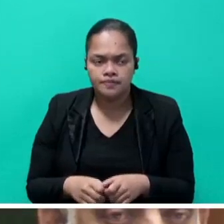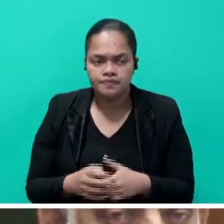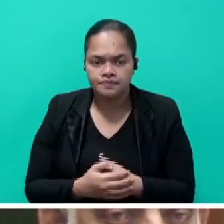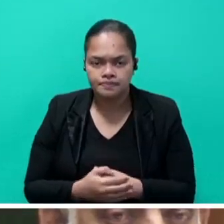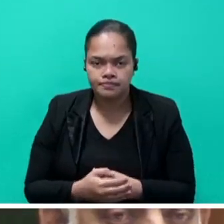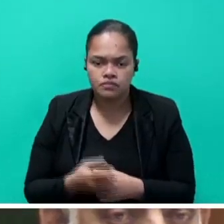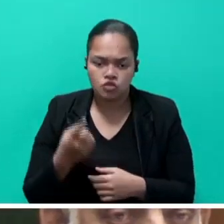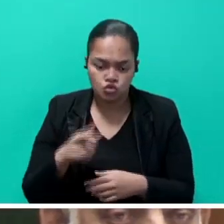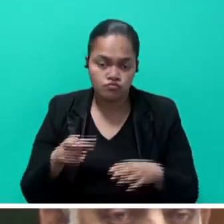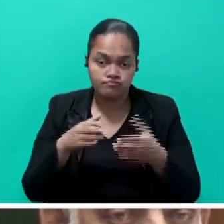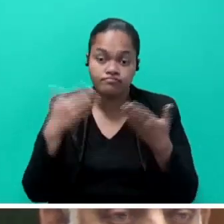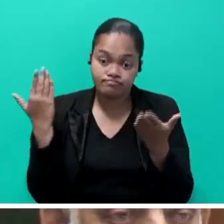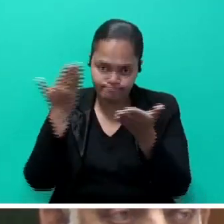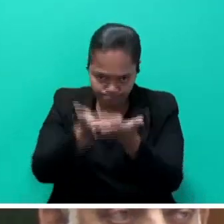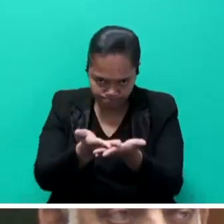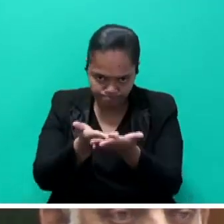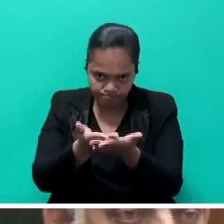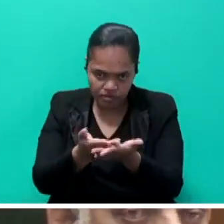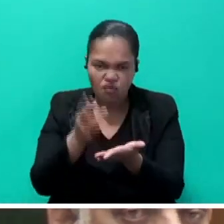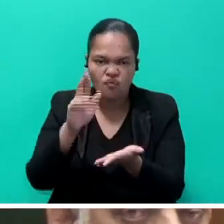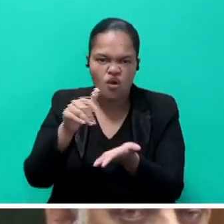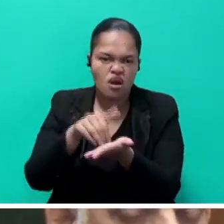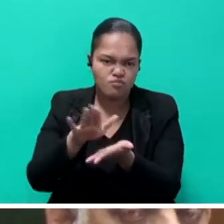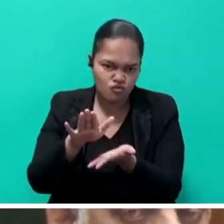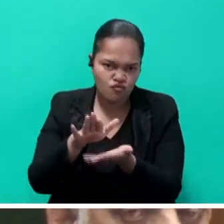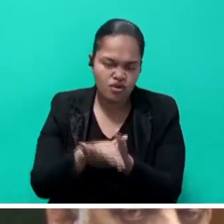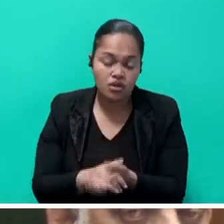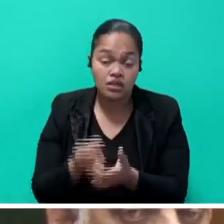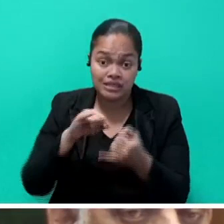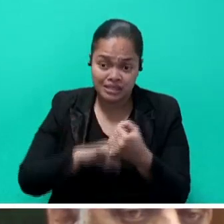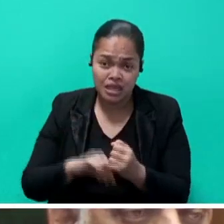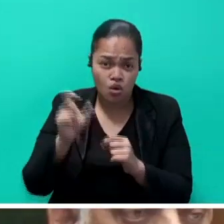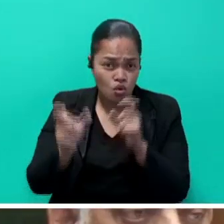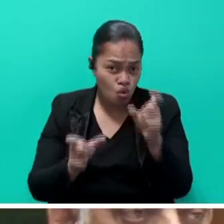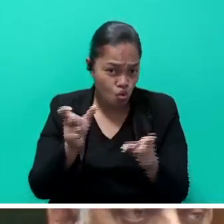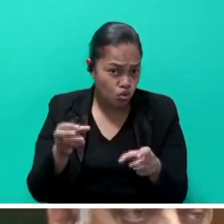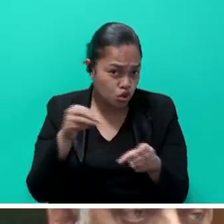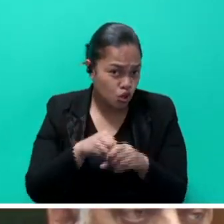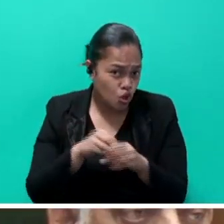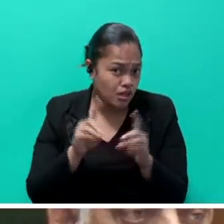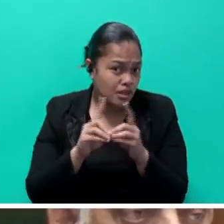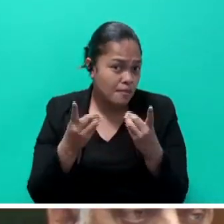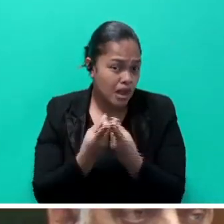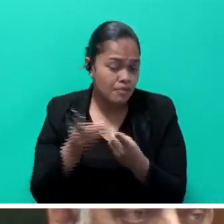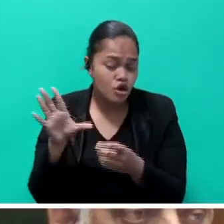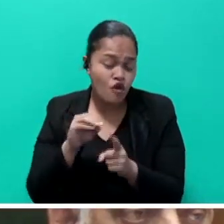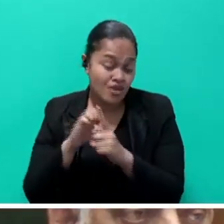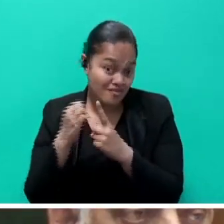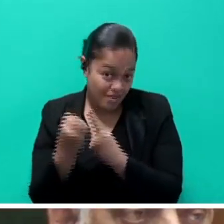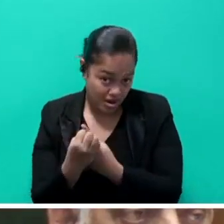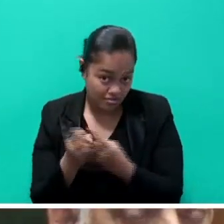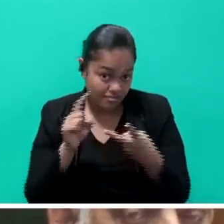to Cabinet for approval. And the stakeholders include the Department of Environment,